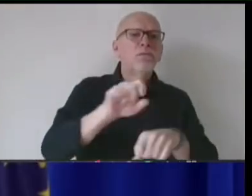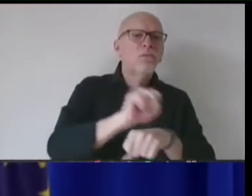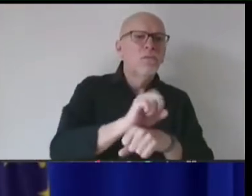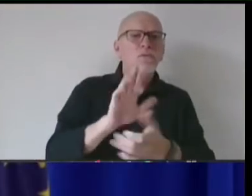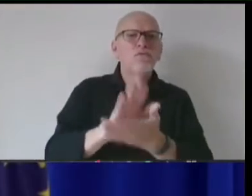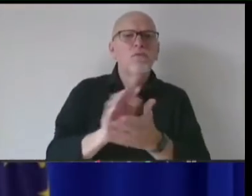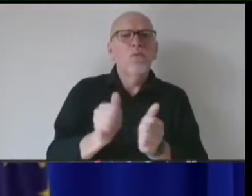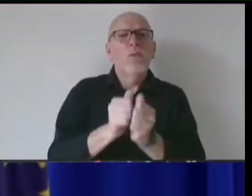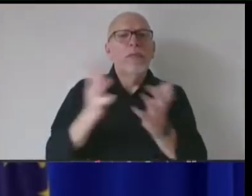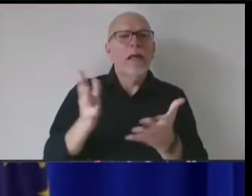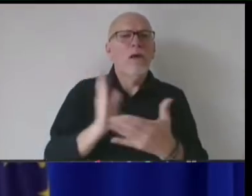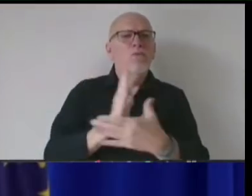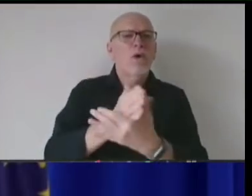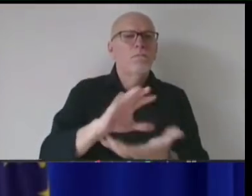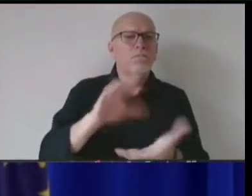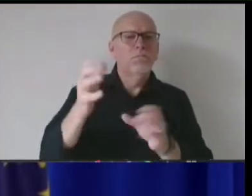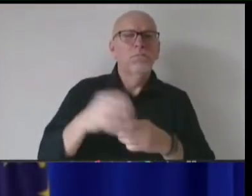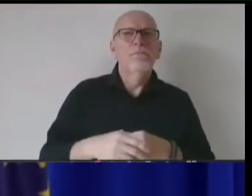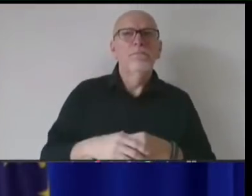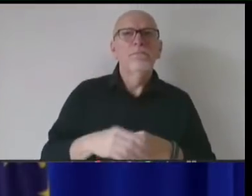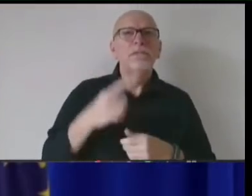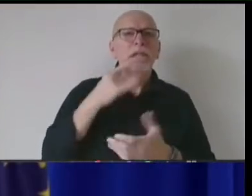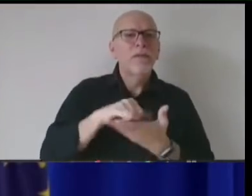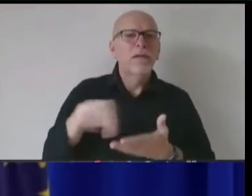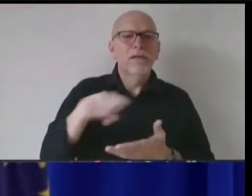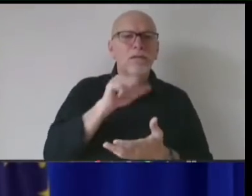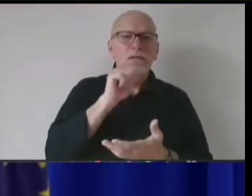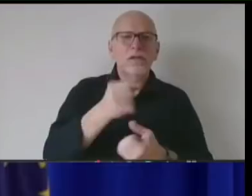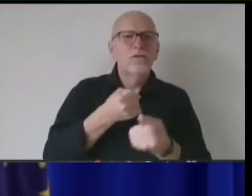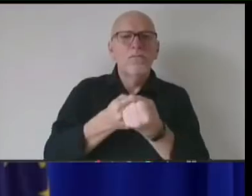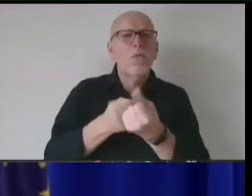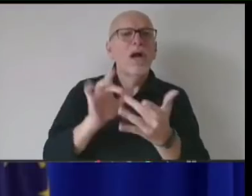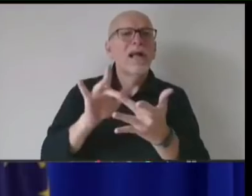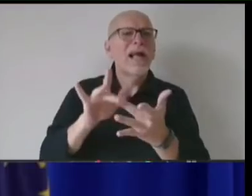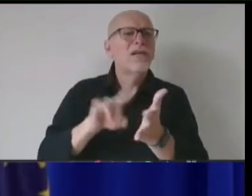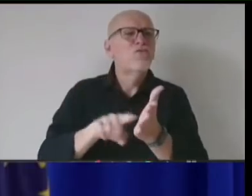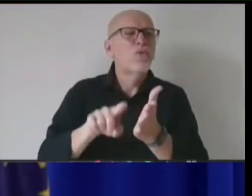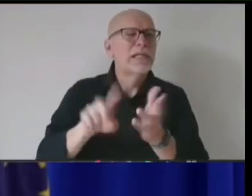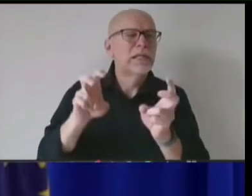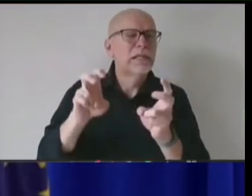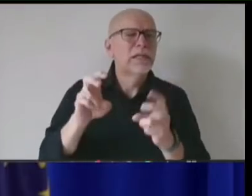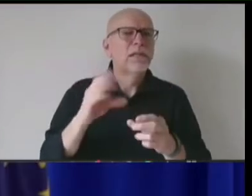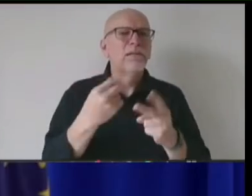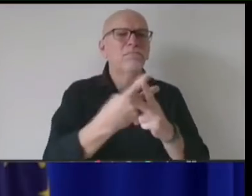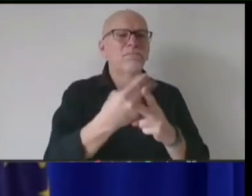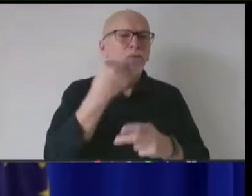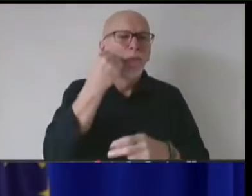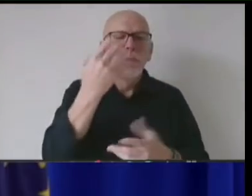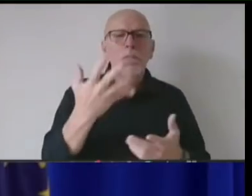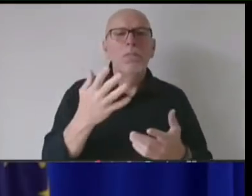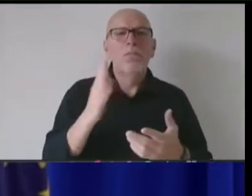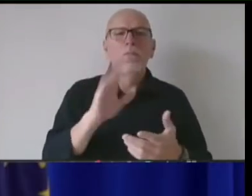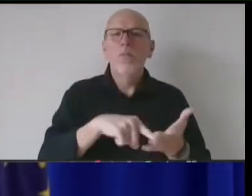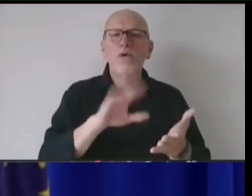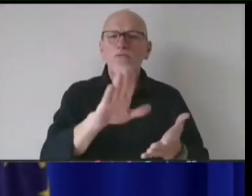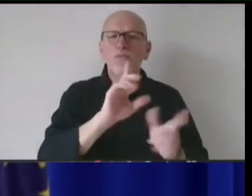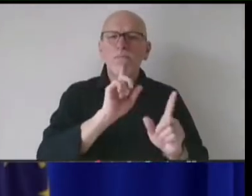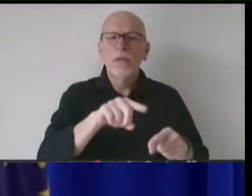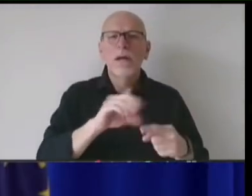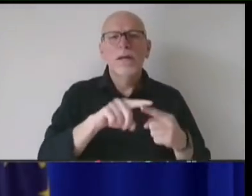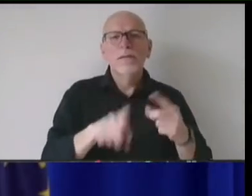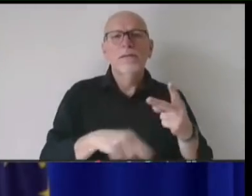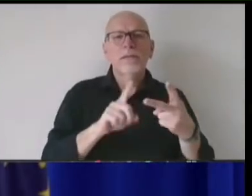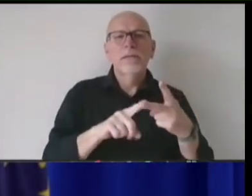without interruption," saying that they do not support contact tracing quarantines. I'd like to get your reaction to that. And